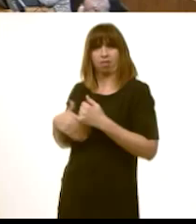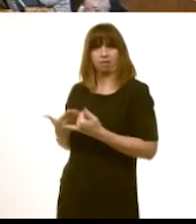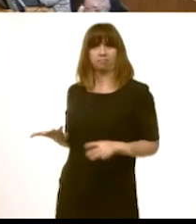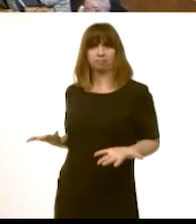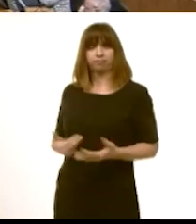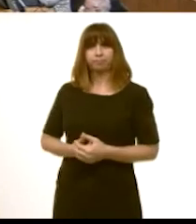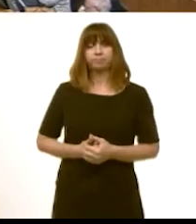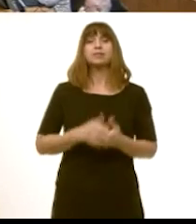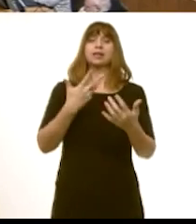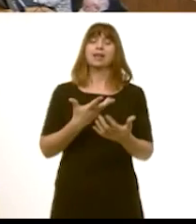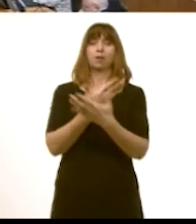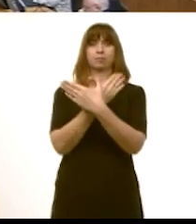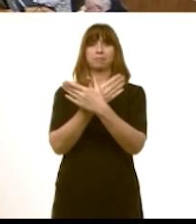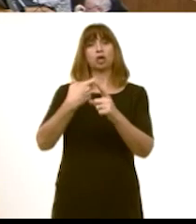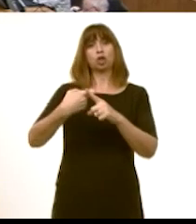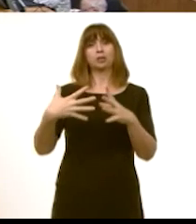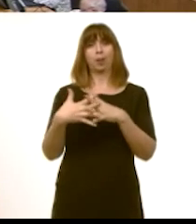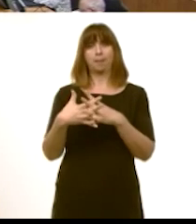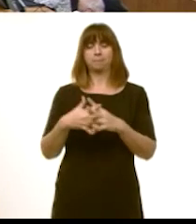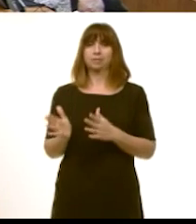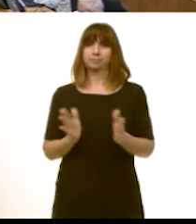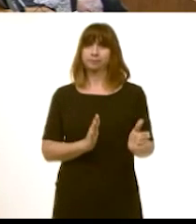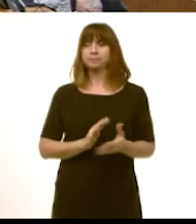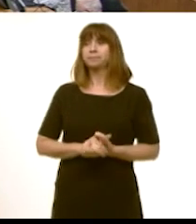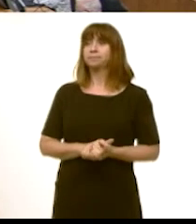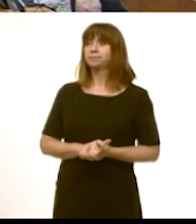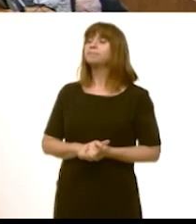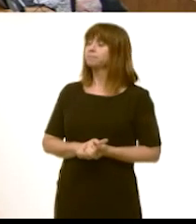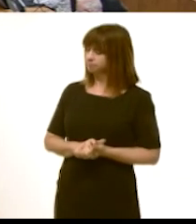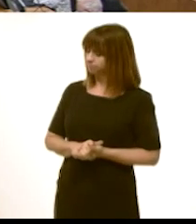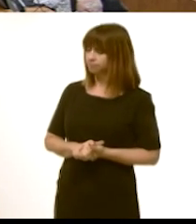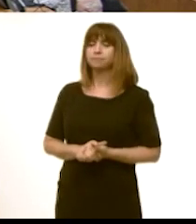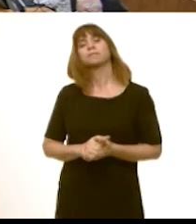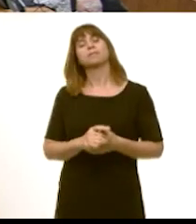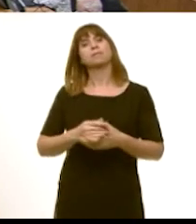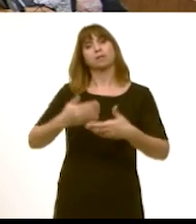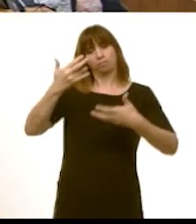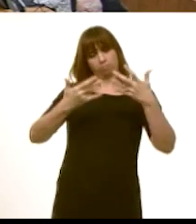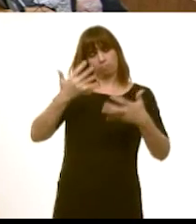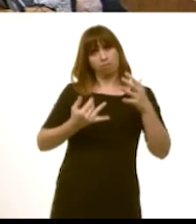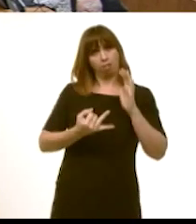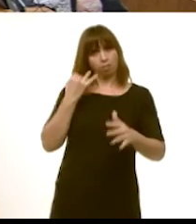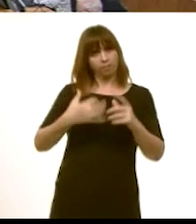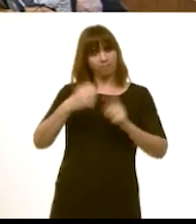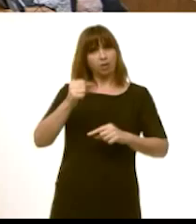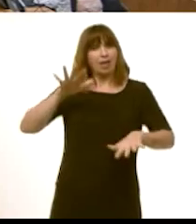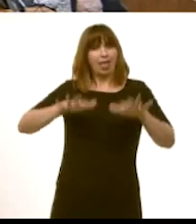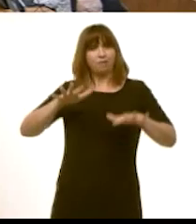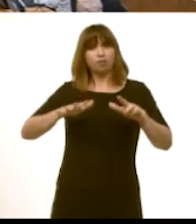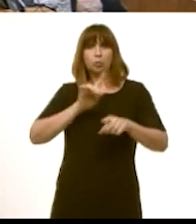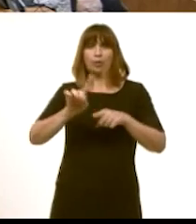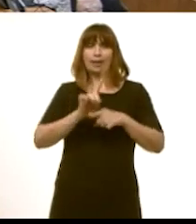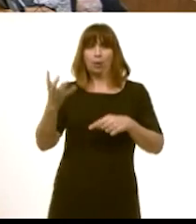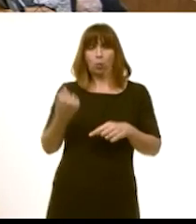Liberal Democrats, Kirsty Williams. Thank you very much, Deputy Presiding Officer. First Minister, figures last week showed that average weekly wages in Wales